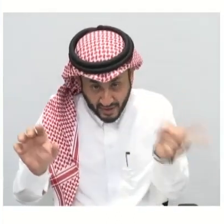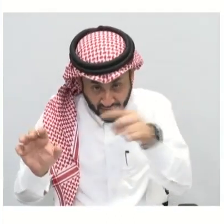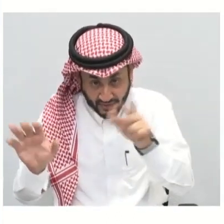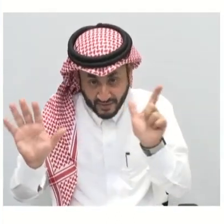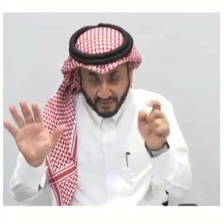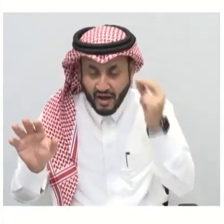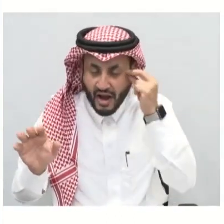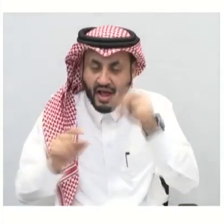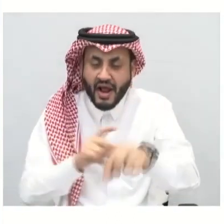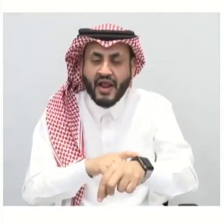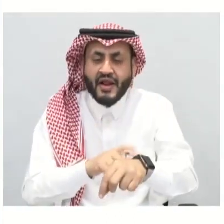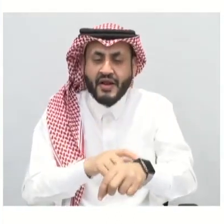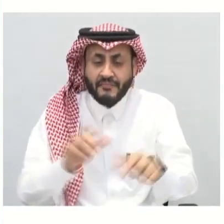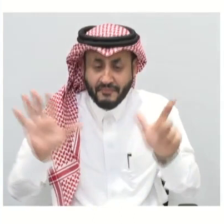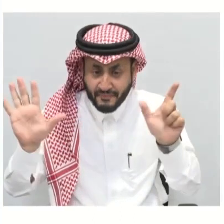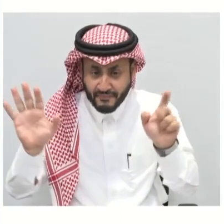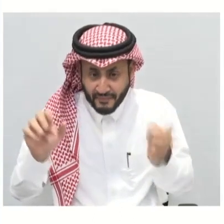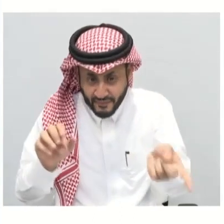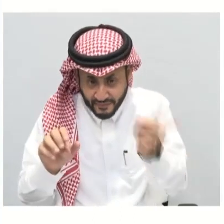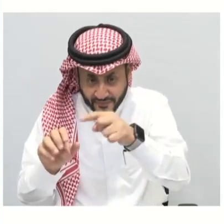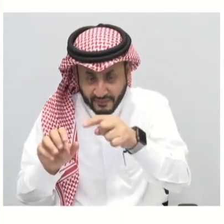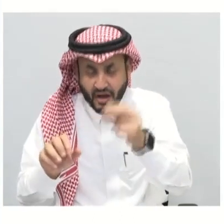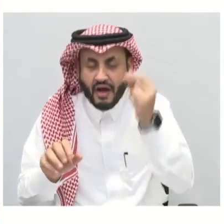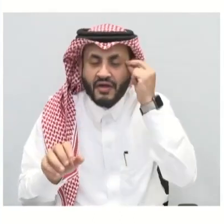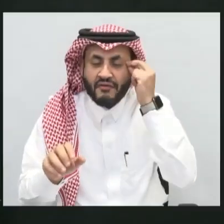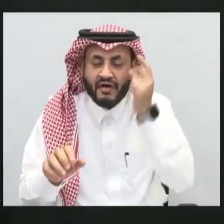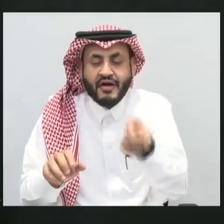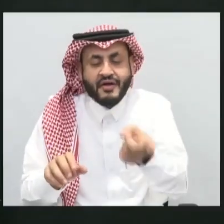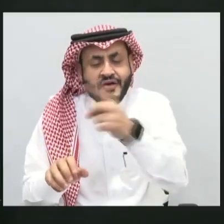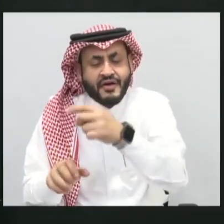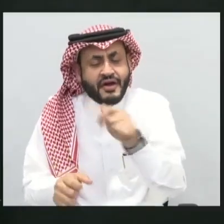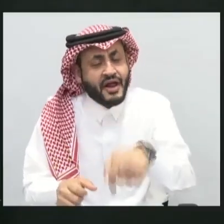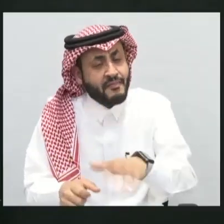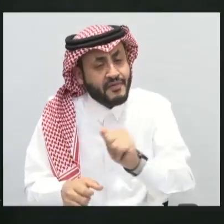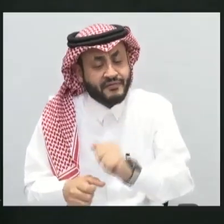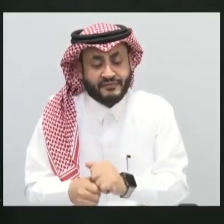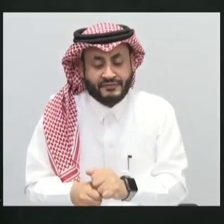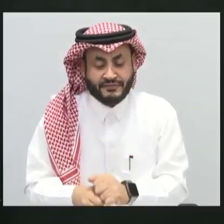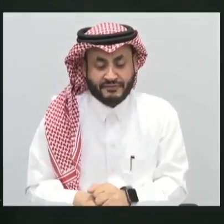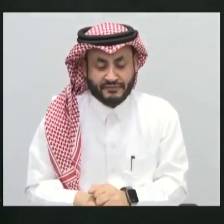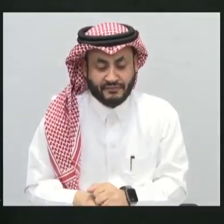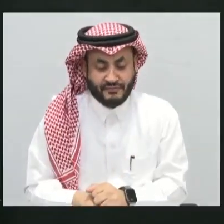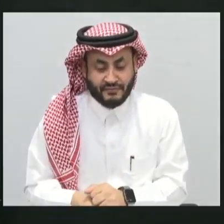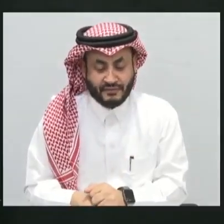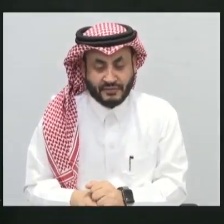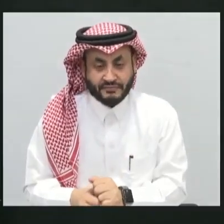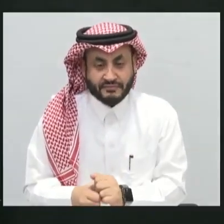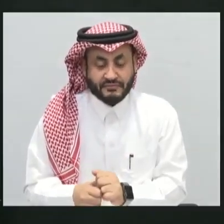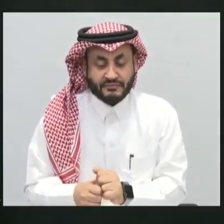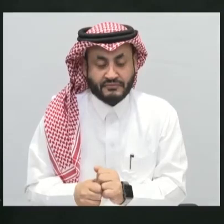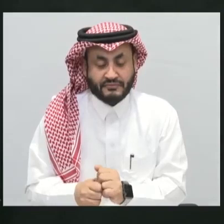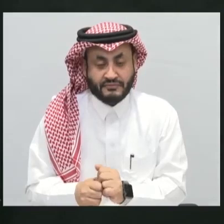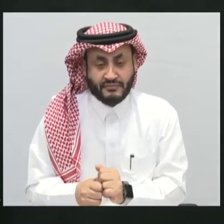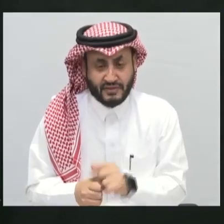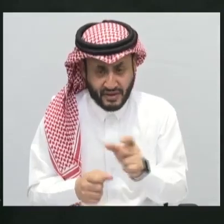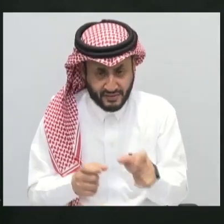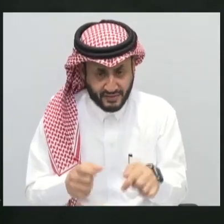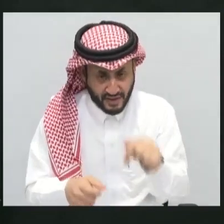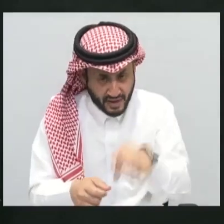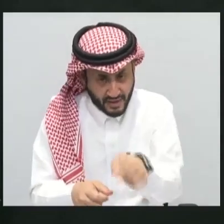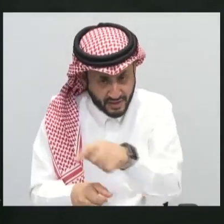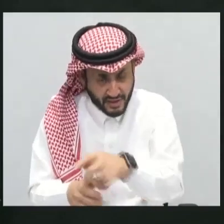the time expression, which is next week, just to indicate that I'm using the present progressive